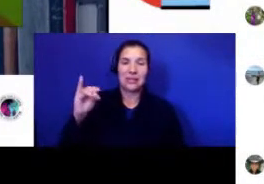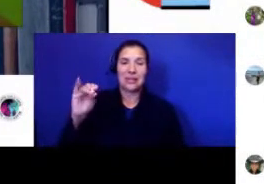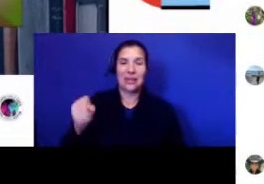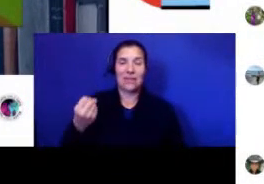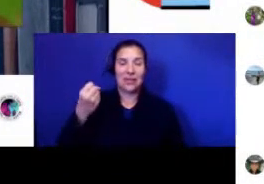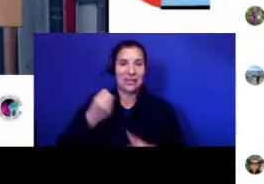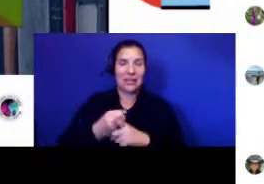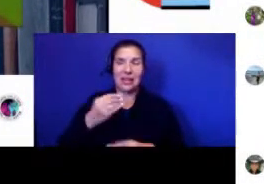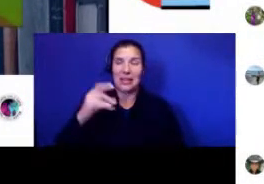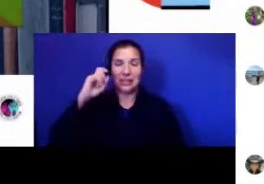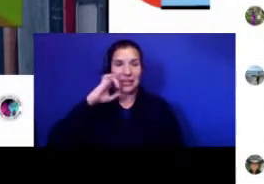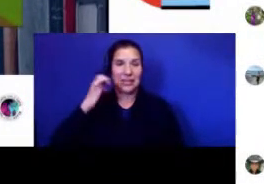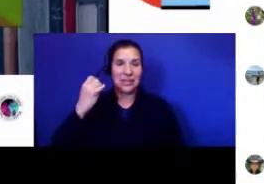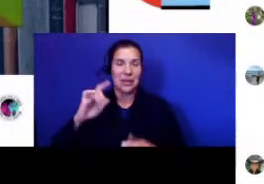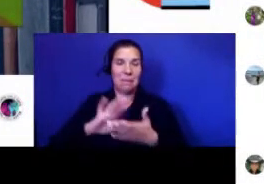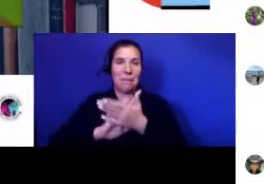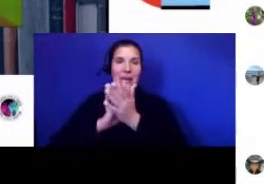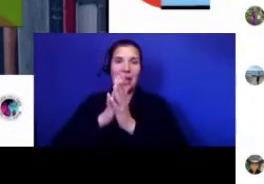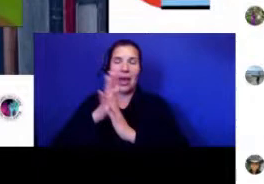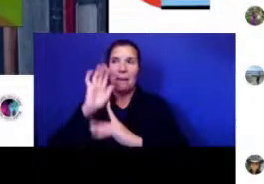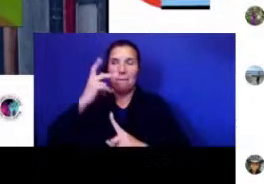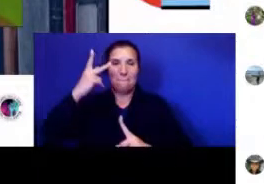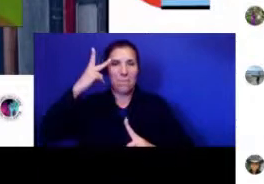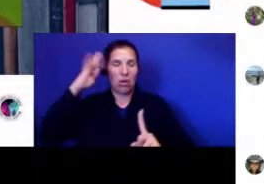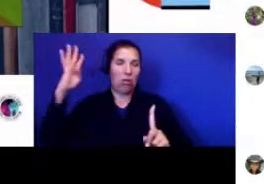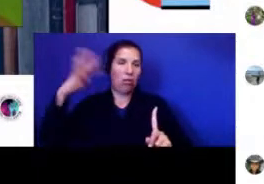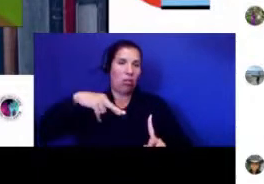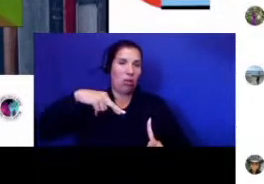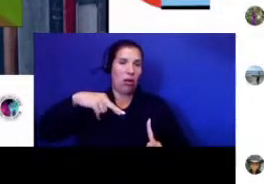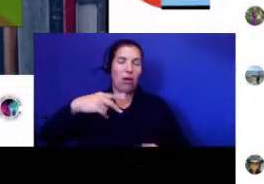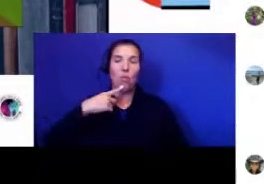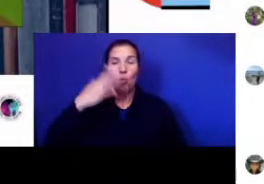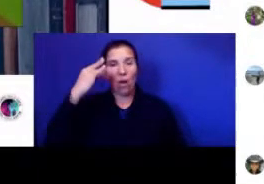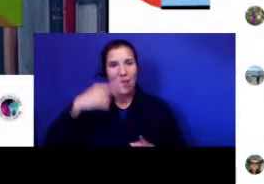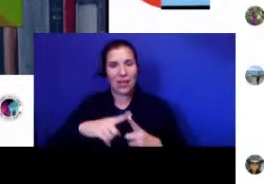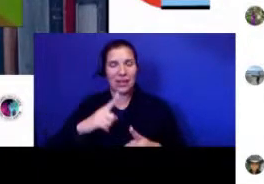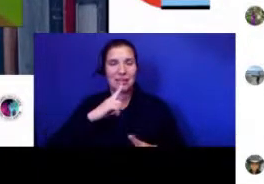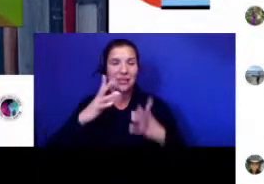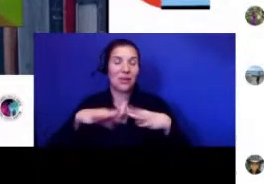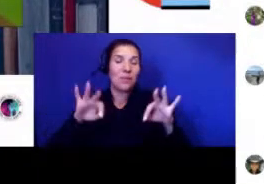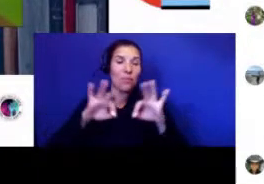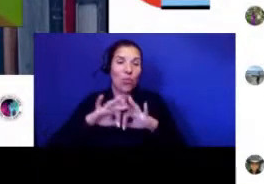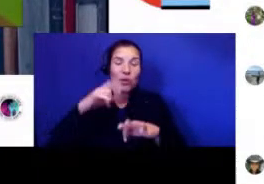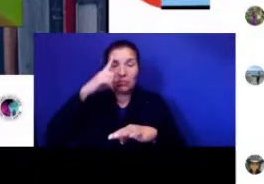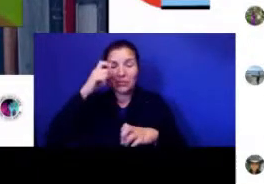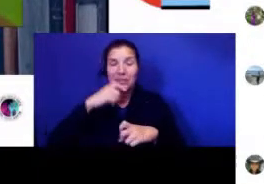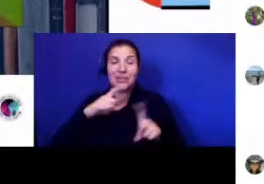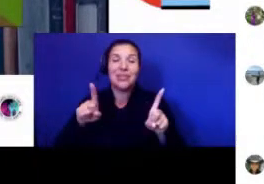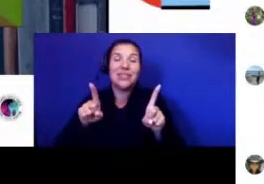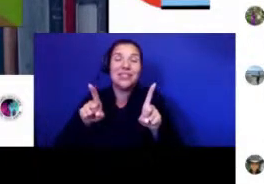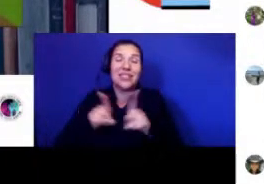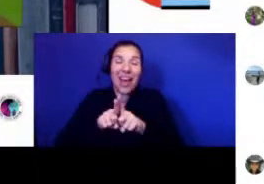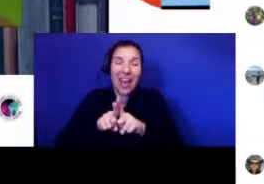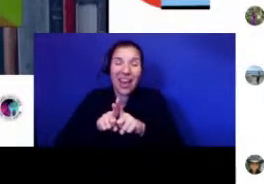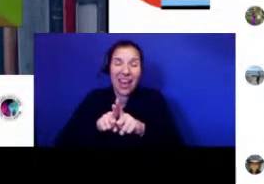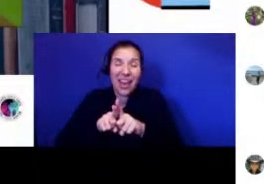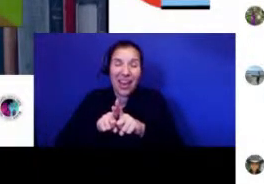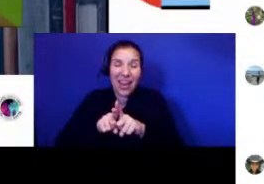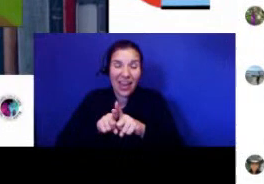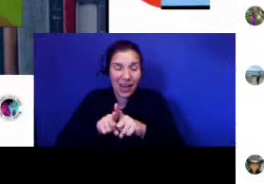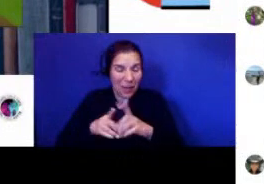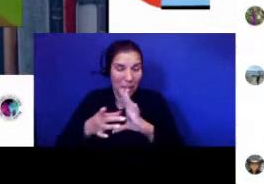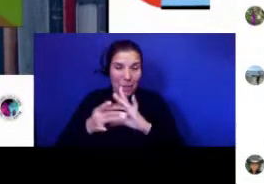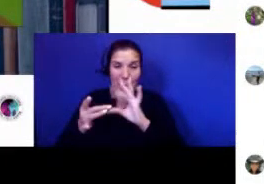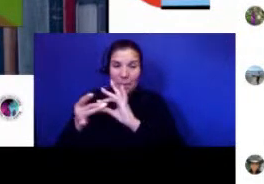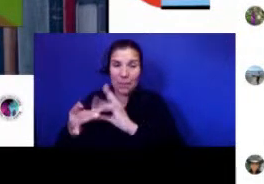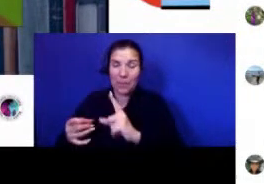sex education became politicized. And why this is important is because the same playbook that we are seeing